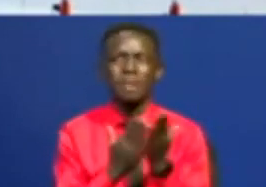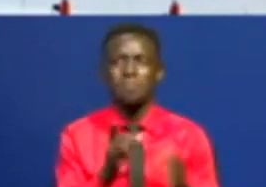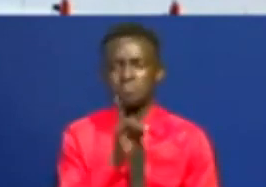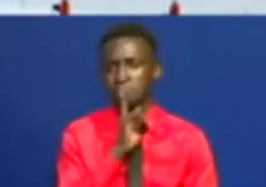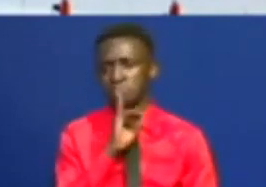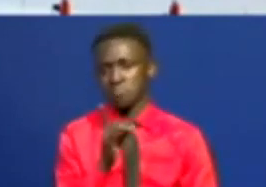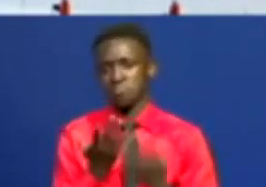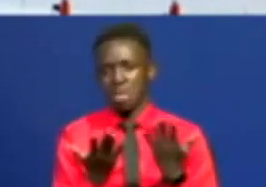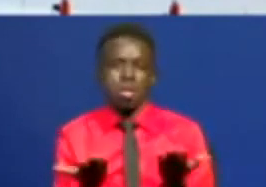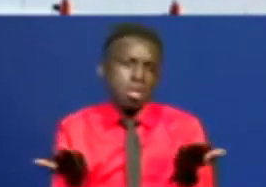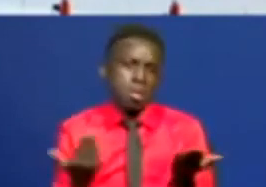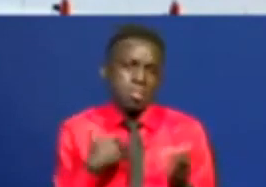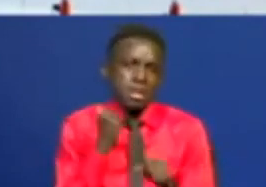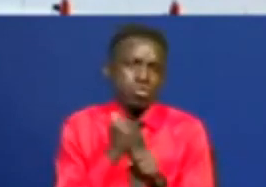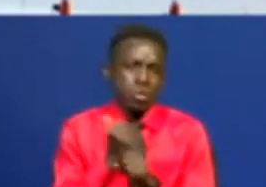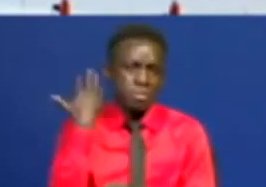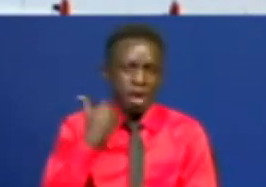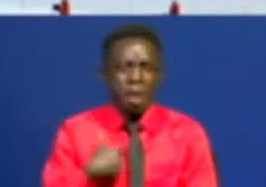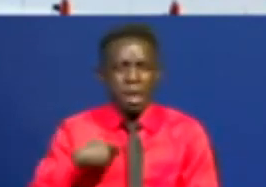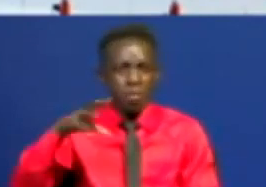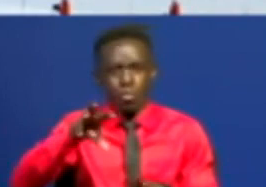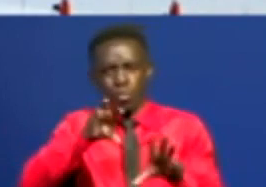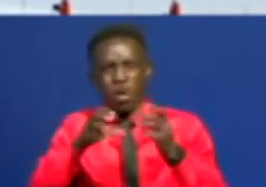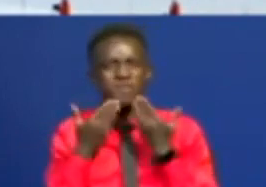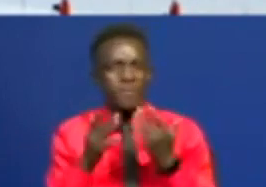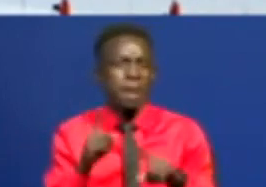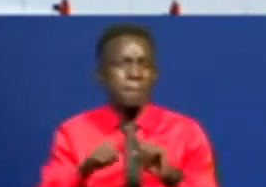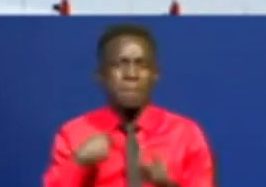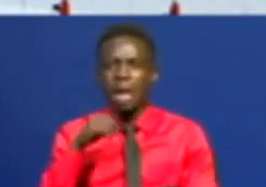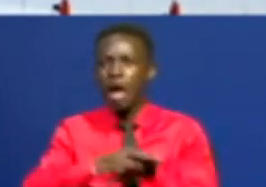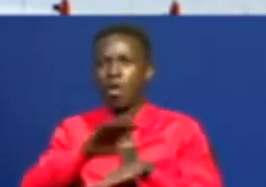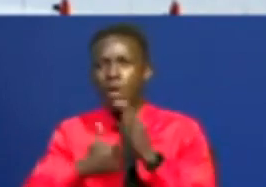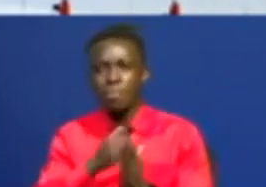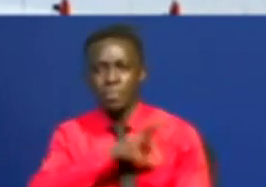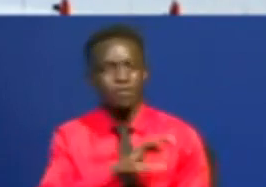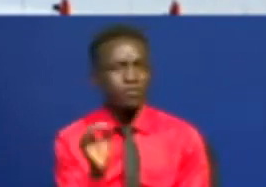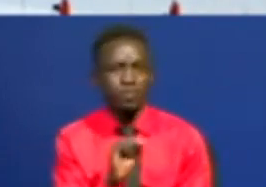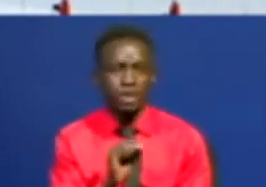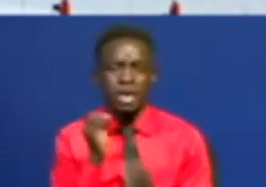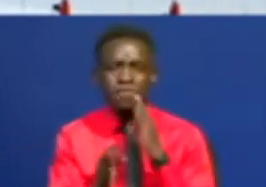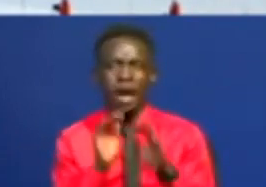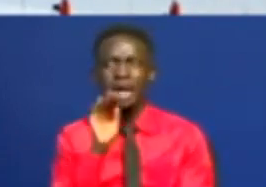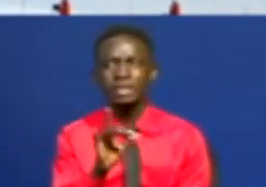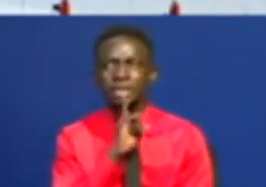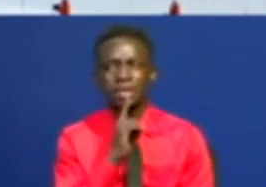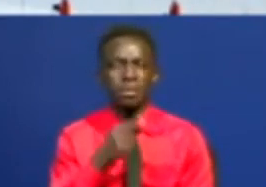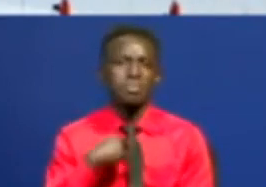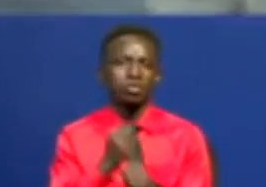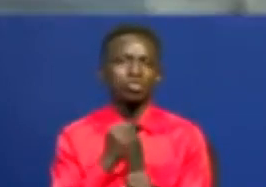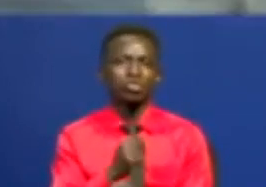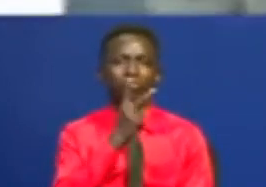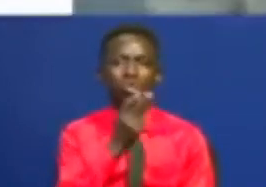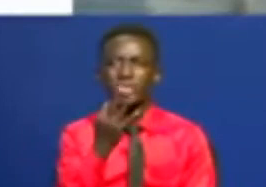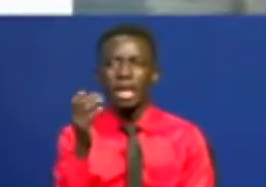just say, I did hijama like a month ago and I didn't get all the benefit. And if you ask, he will tell you, I did 2 cups, 3 cups. It doesn't